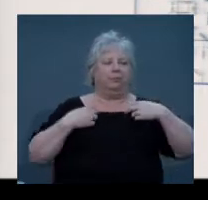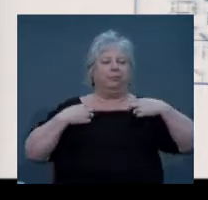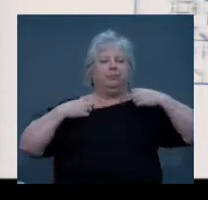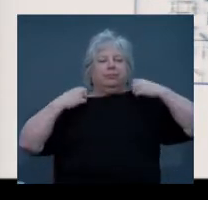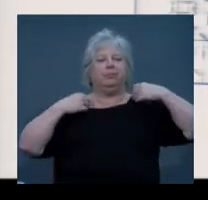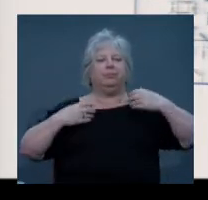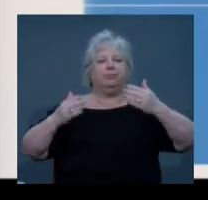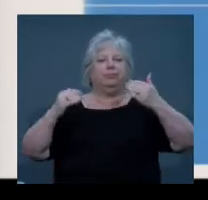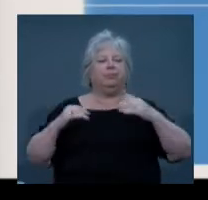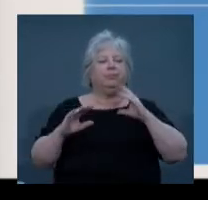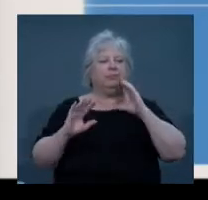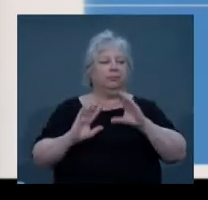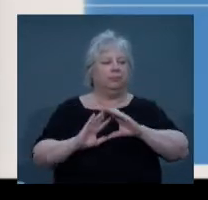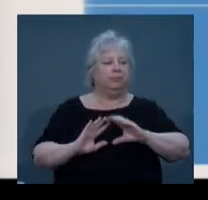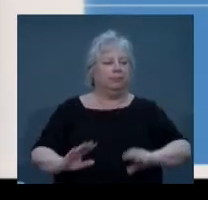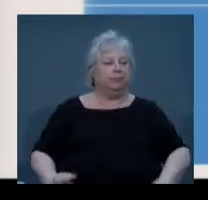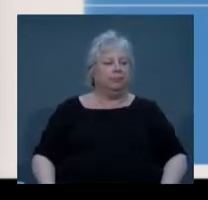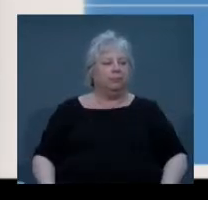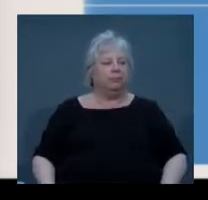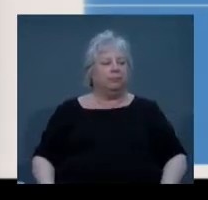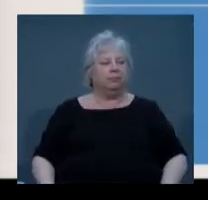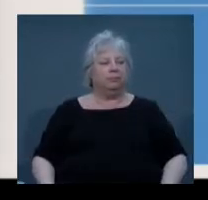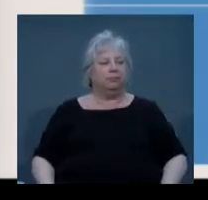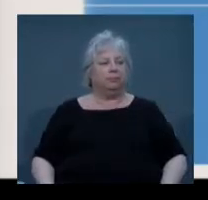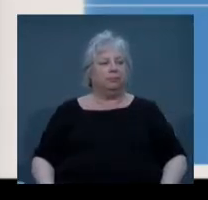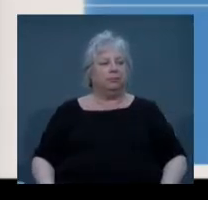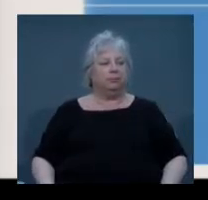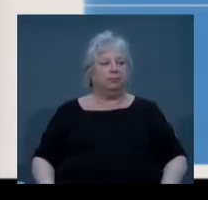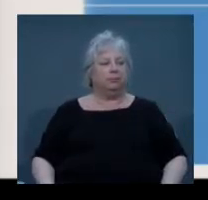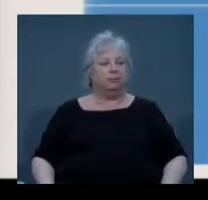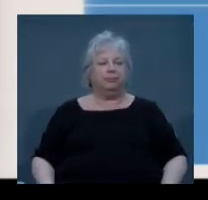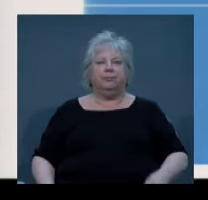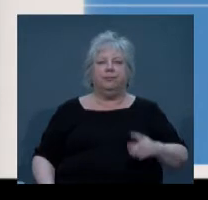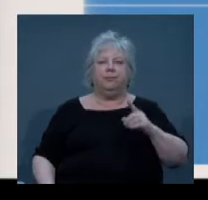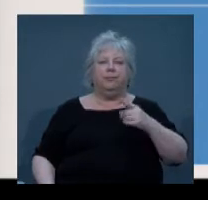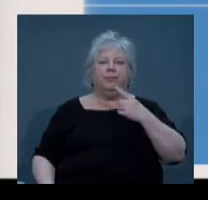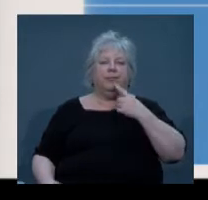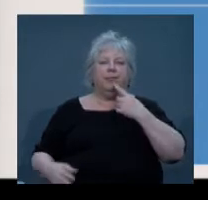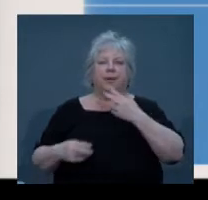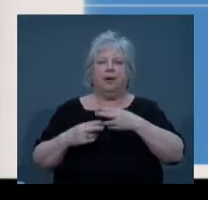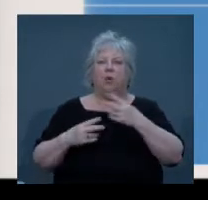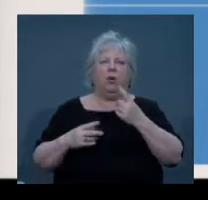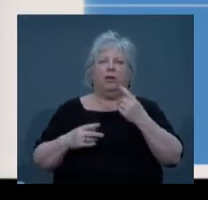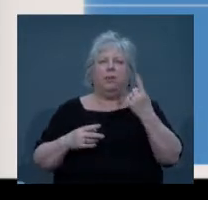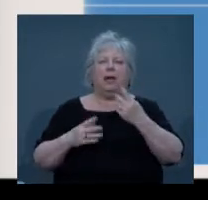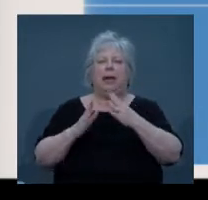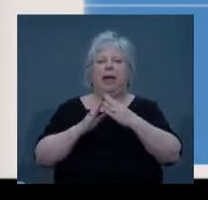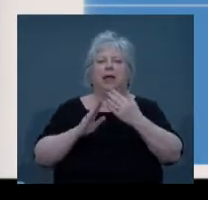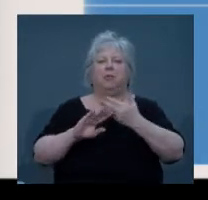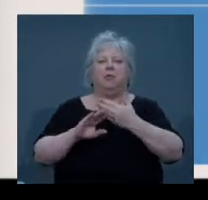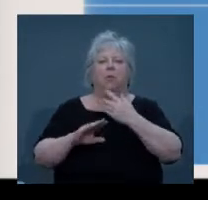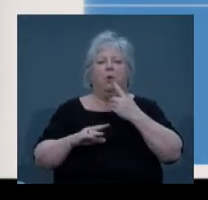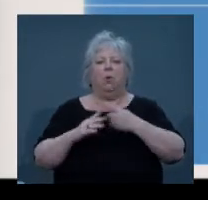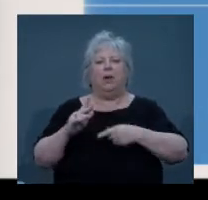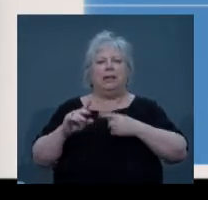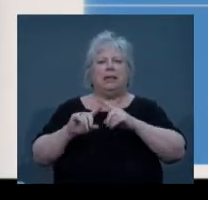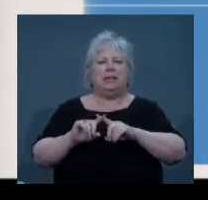Allie, you can go to the next one. So you had mentioned, I think someone asked earlier, the difference between